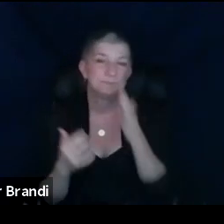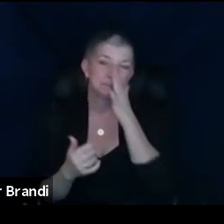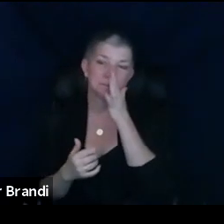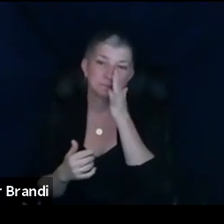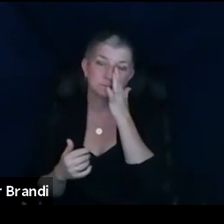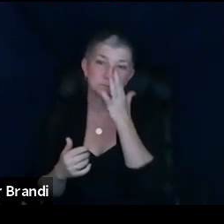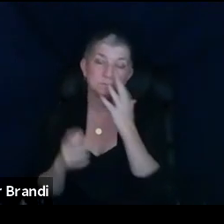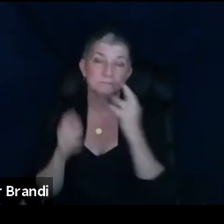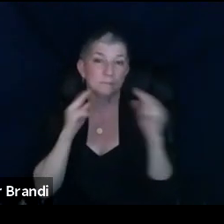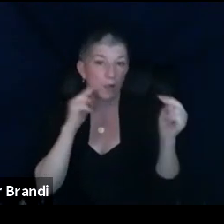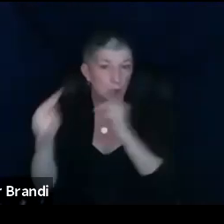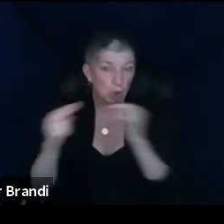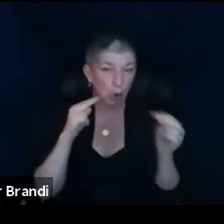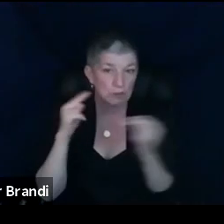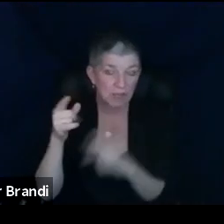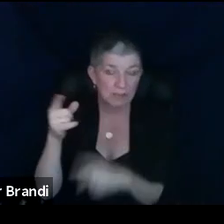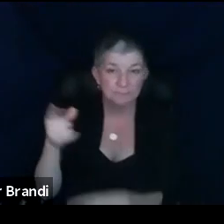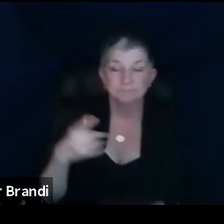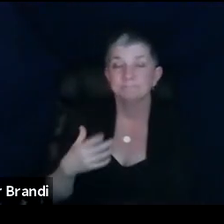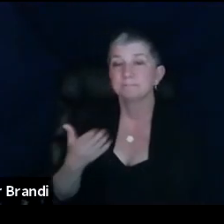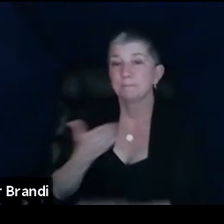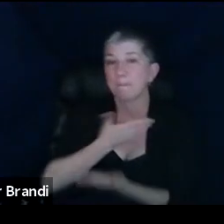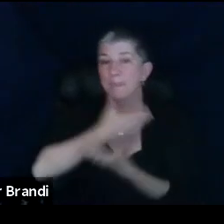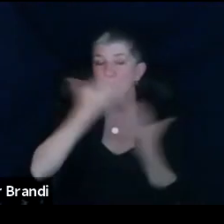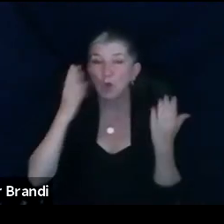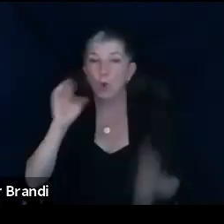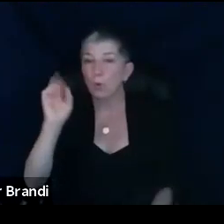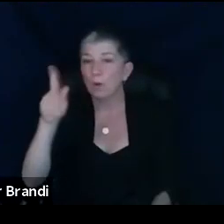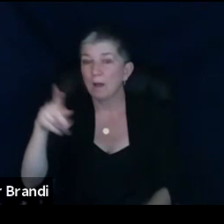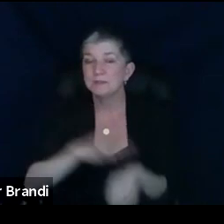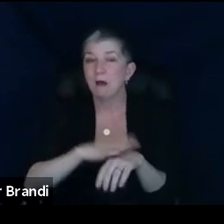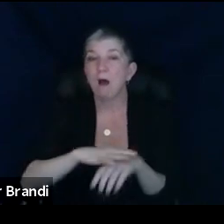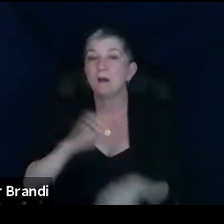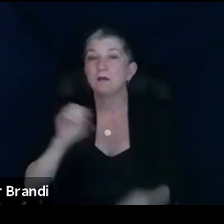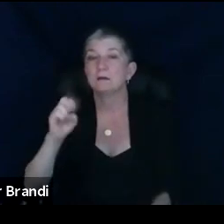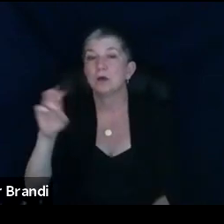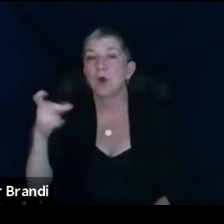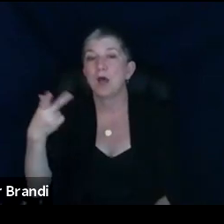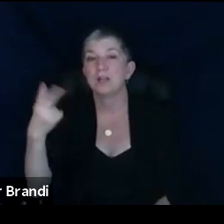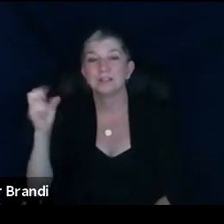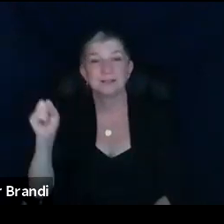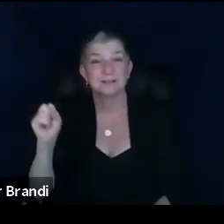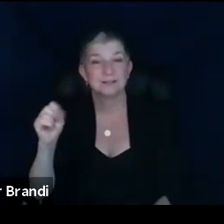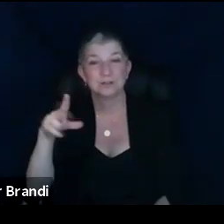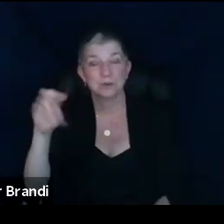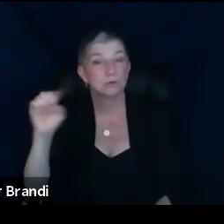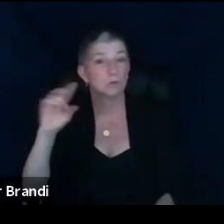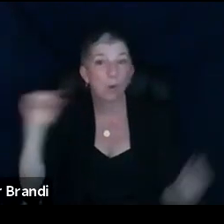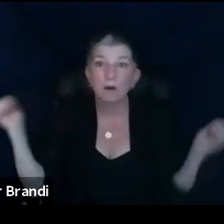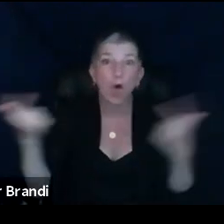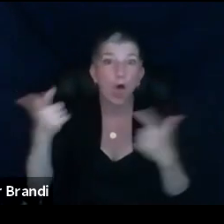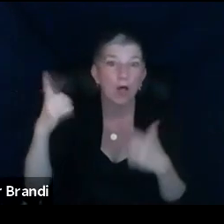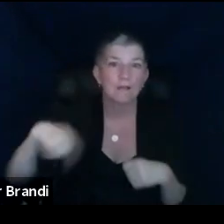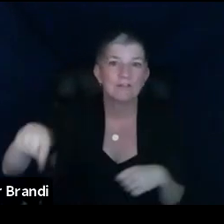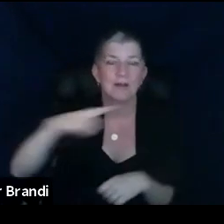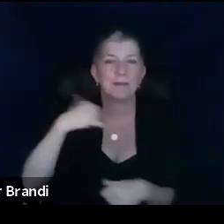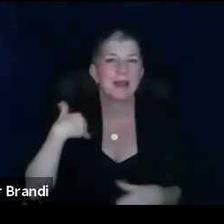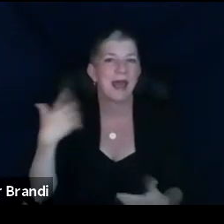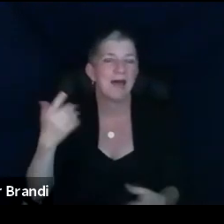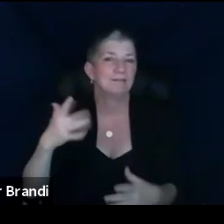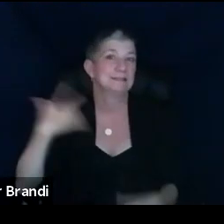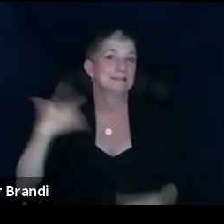can negotiate to not have cups on any erogenous zones, or you can throw them on all the erogenous zones and just have a sensation